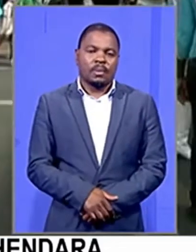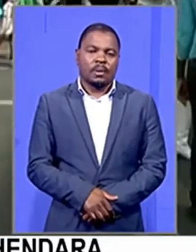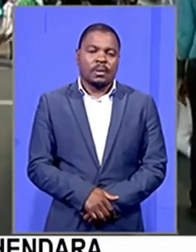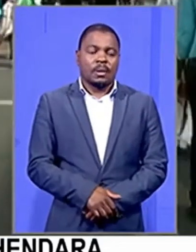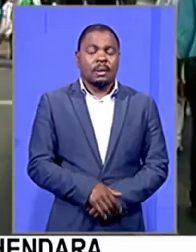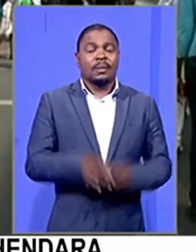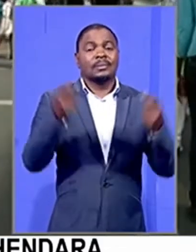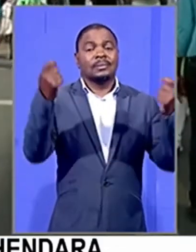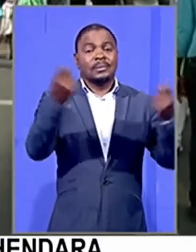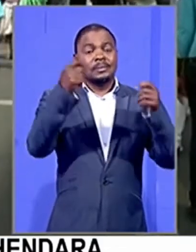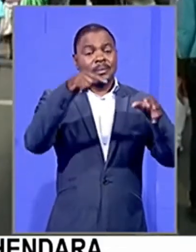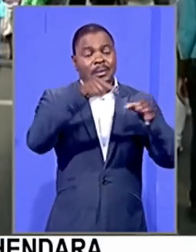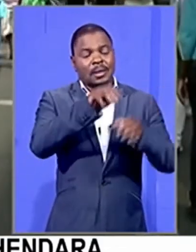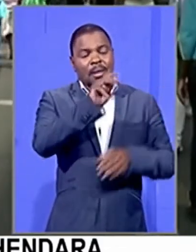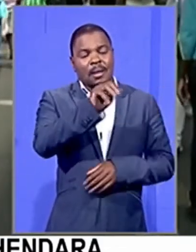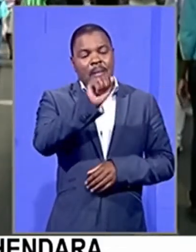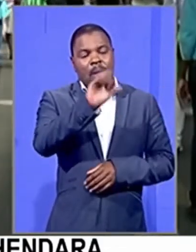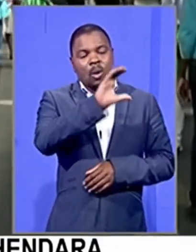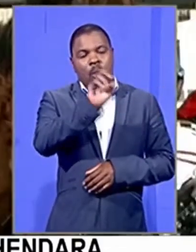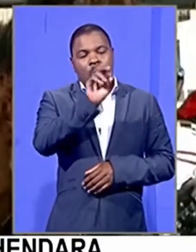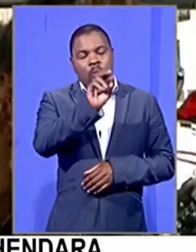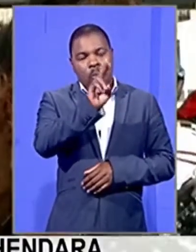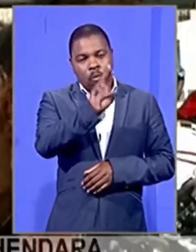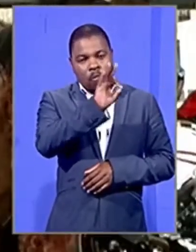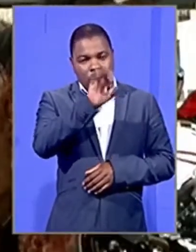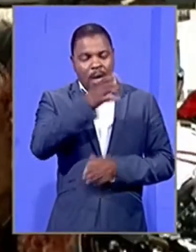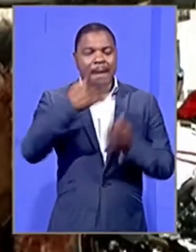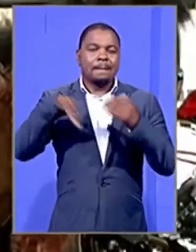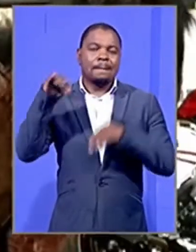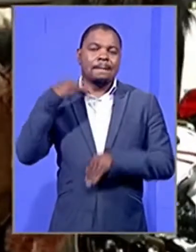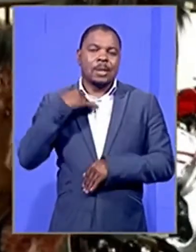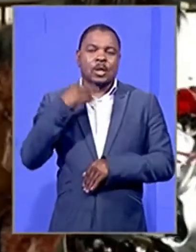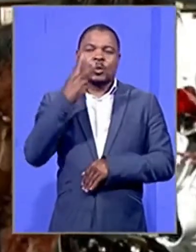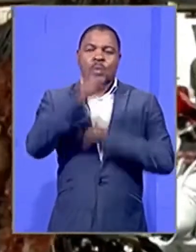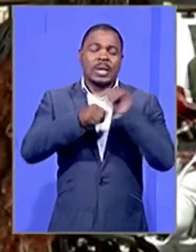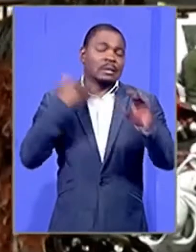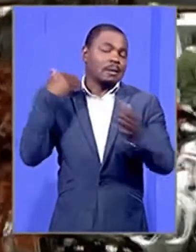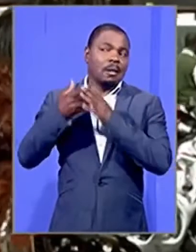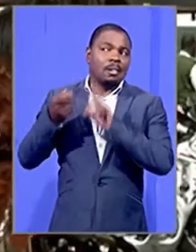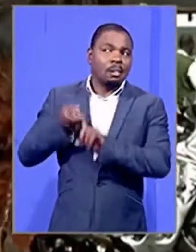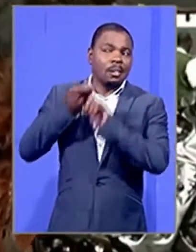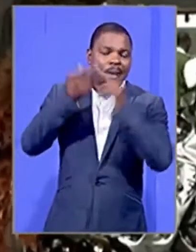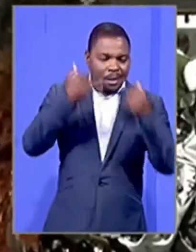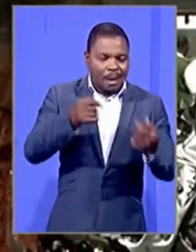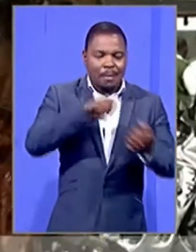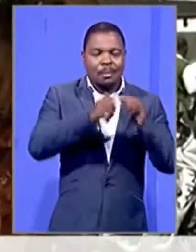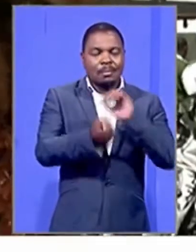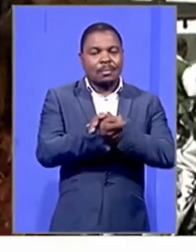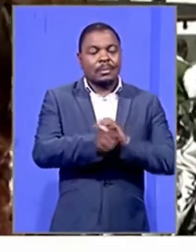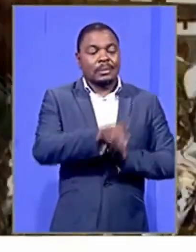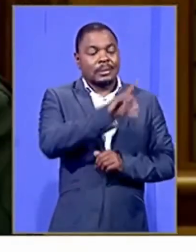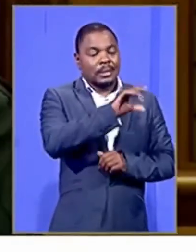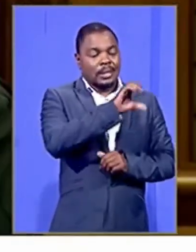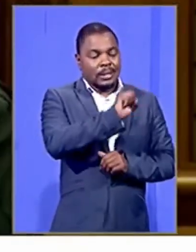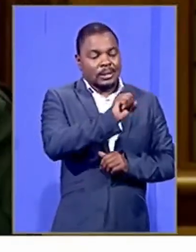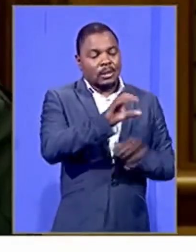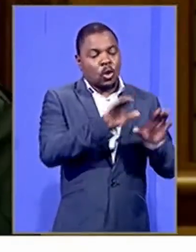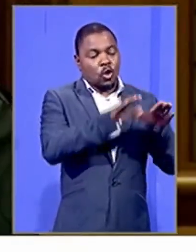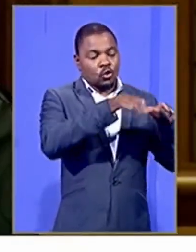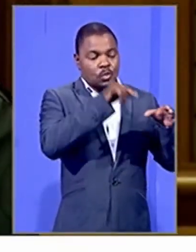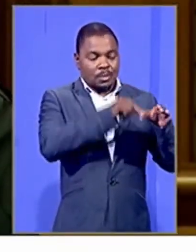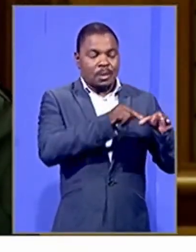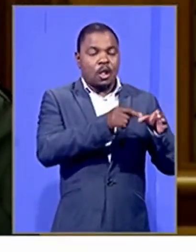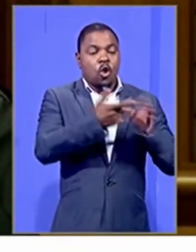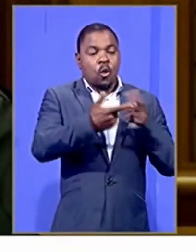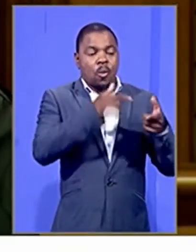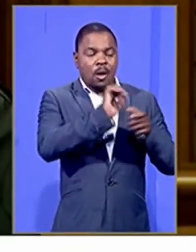E sale mokete wa Macufe o kgutla ka mora dilemo tse pedi o le ditabeng. Maqwetha a DS Consortium a re